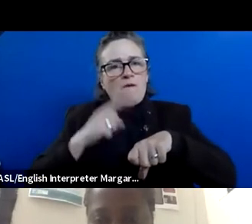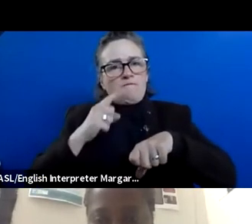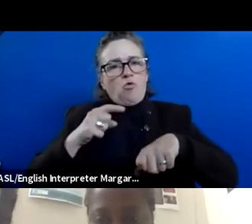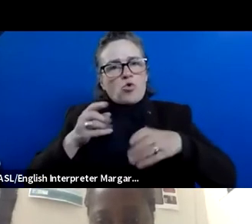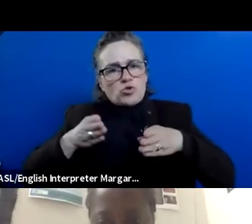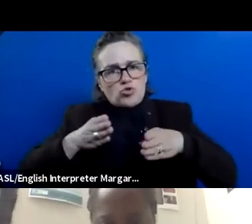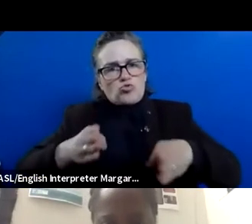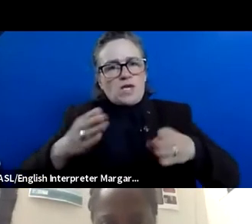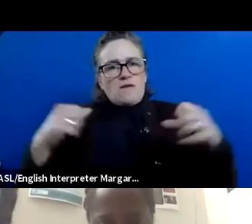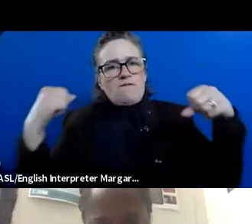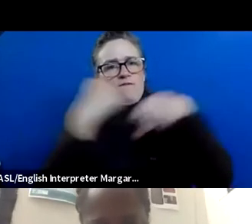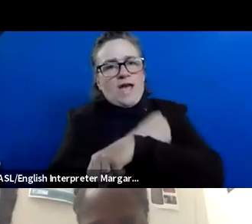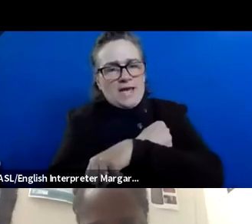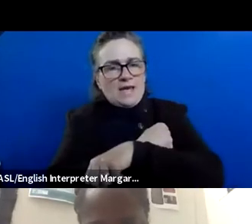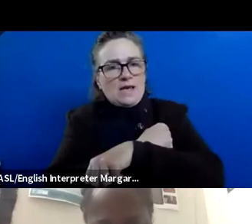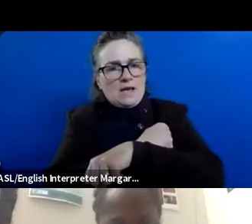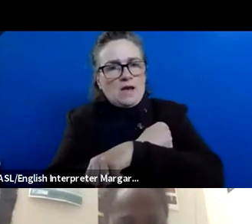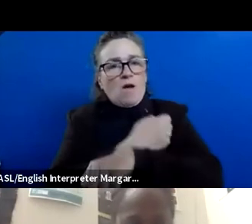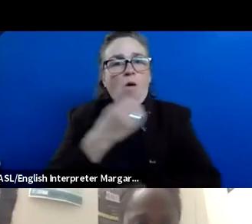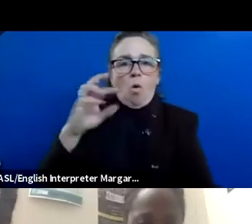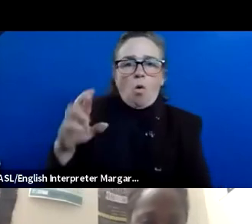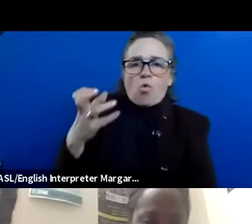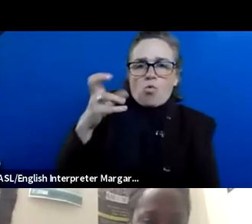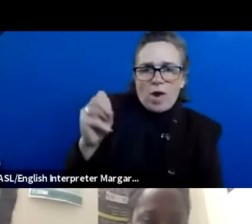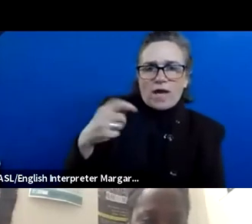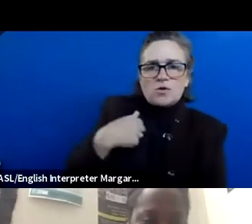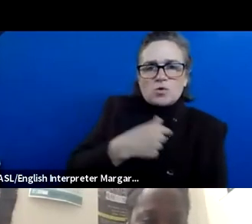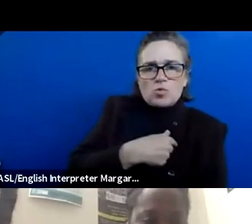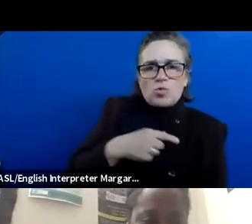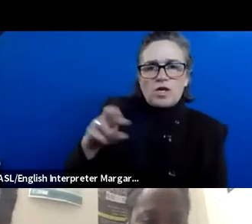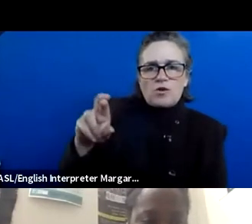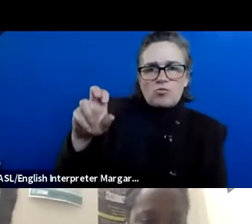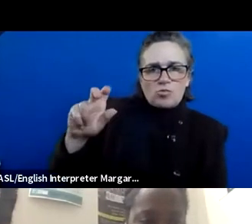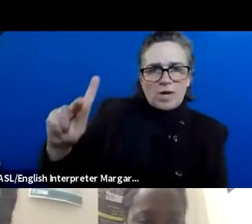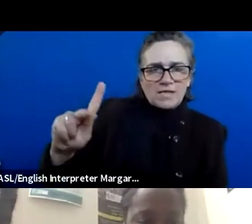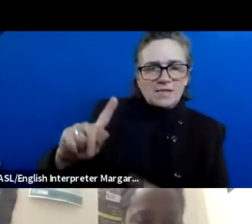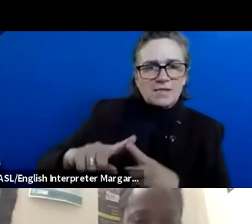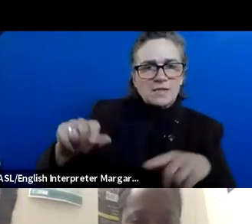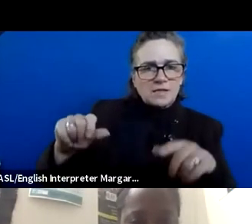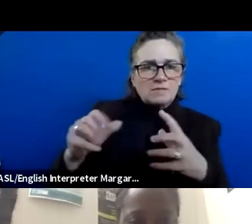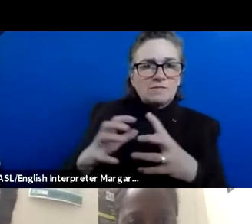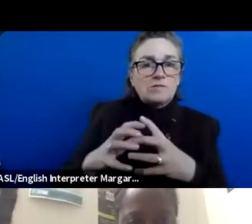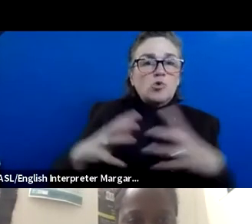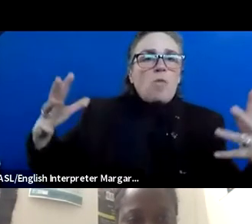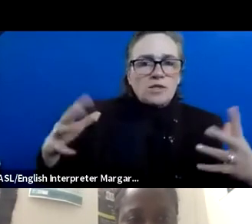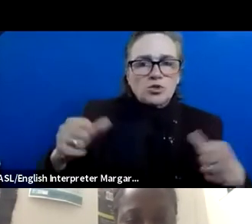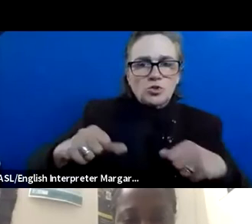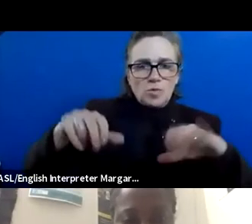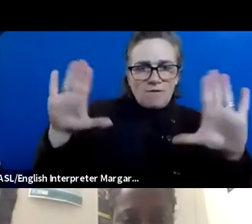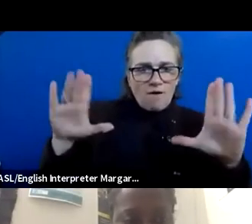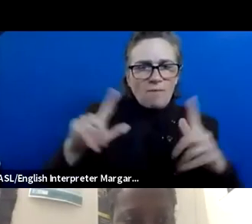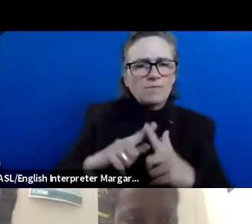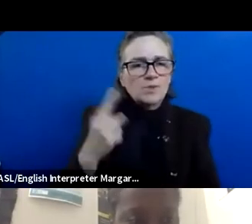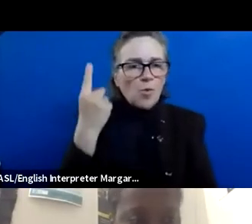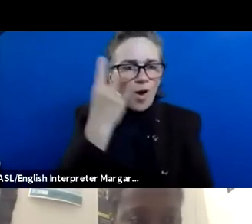immediately smiled, but I know Francia has also decided to run for president of her country, so I imagine she too will have something to